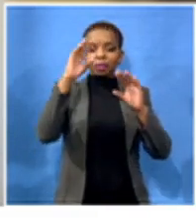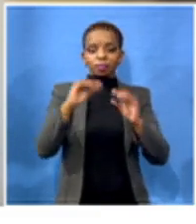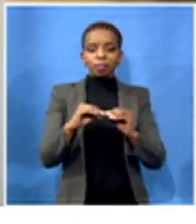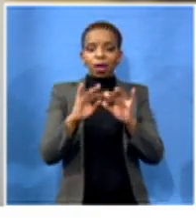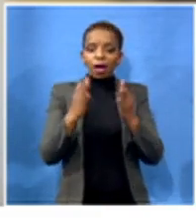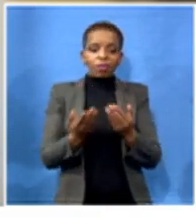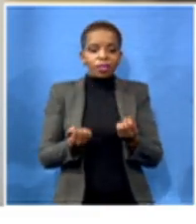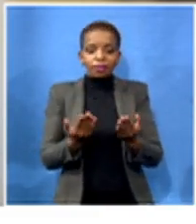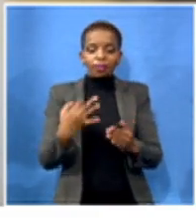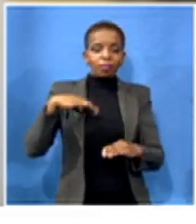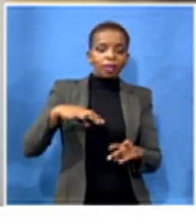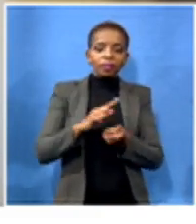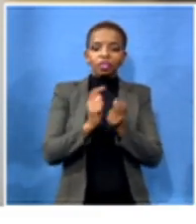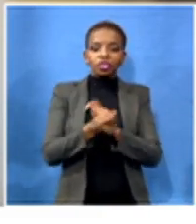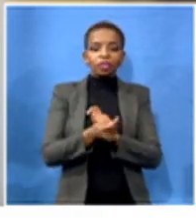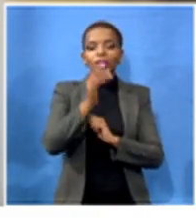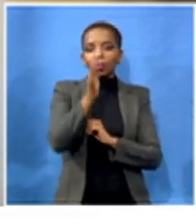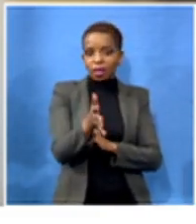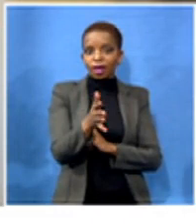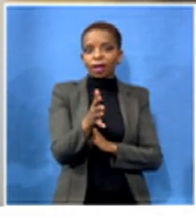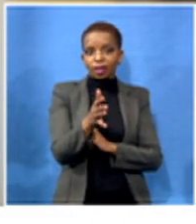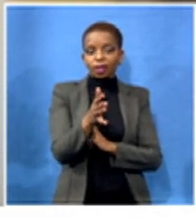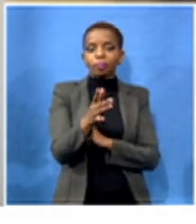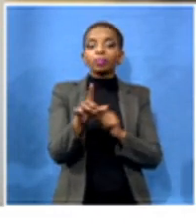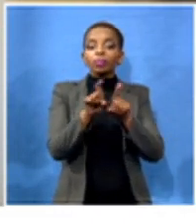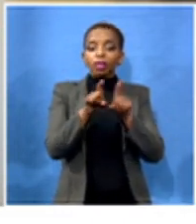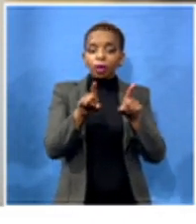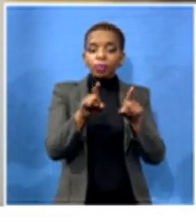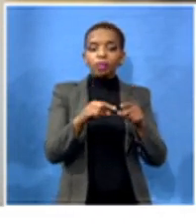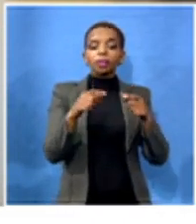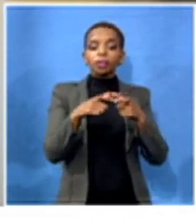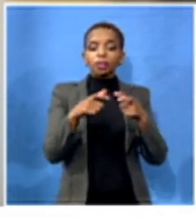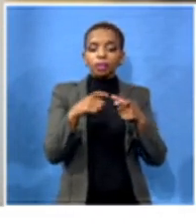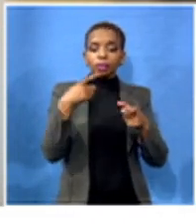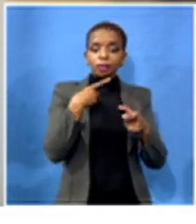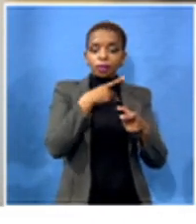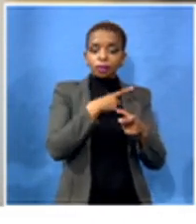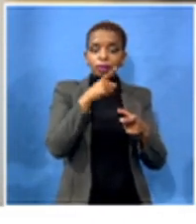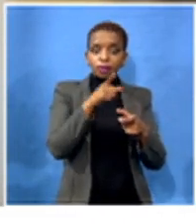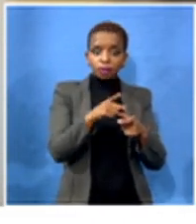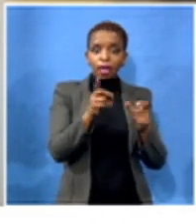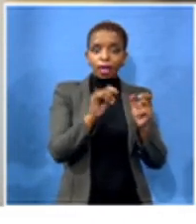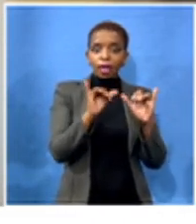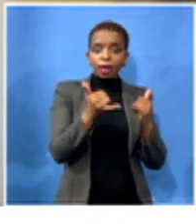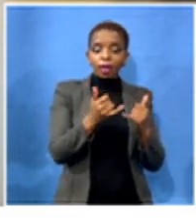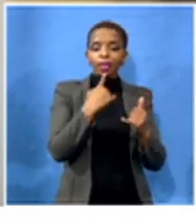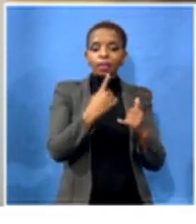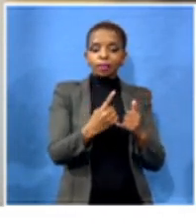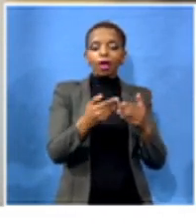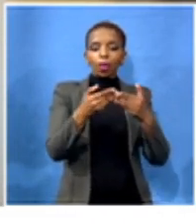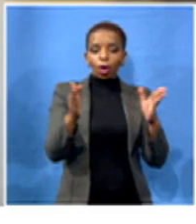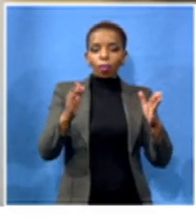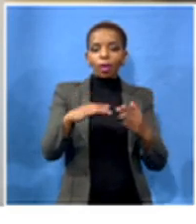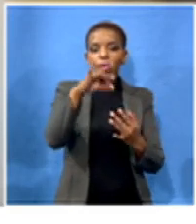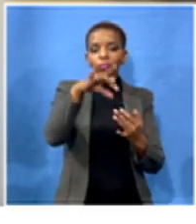cycle, to change your benefit option. Some schemes have said that they would make it optional for their members